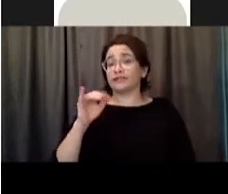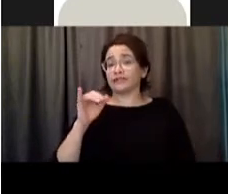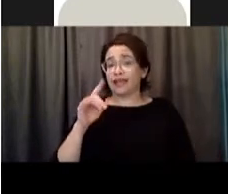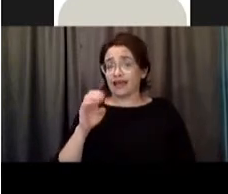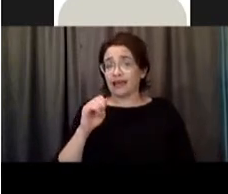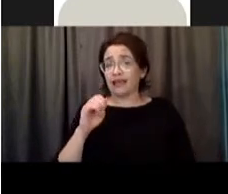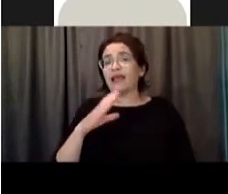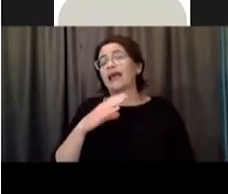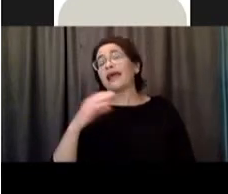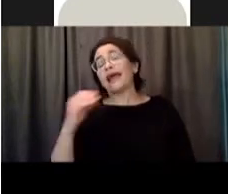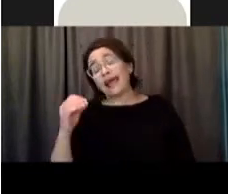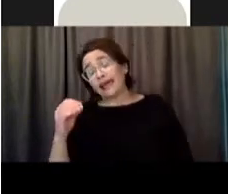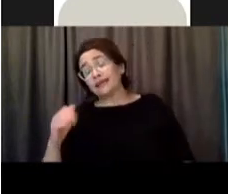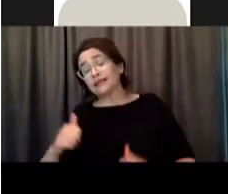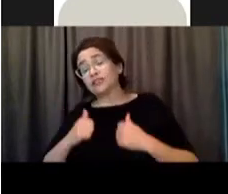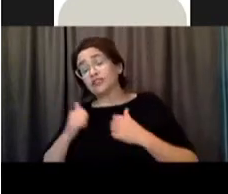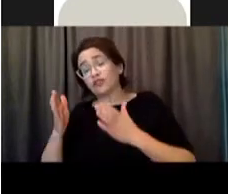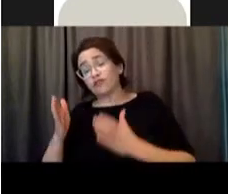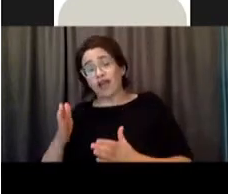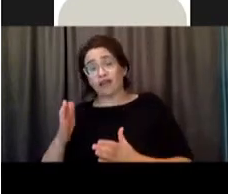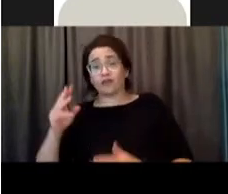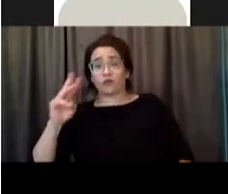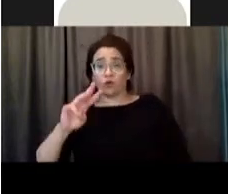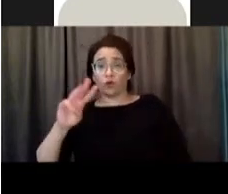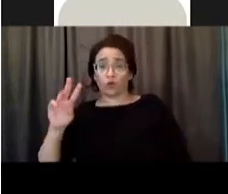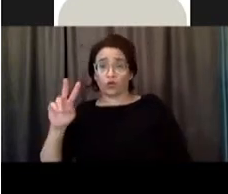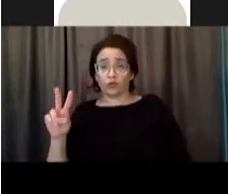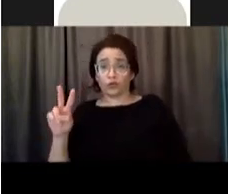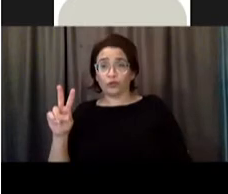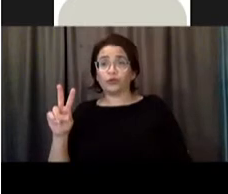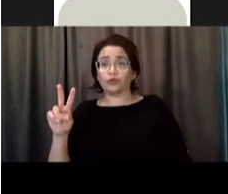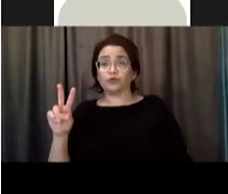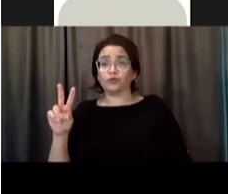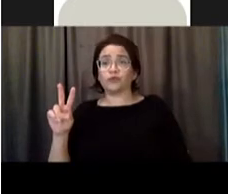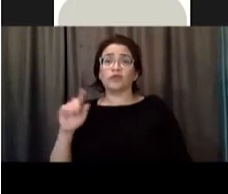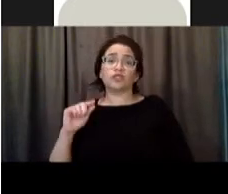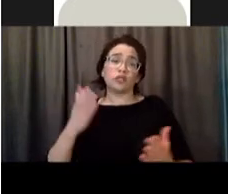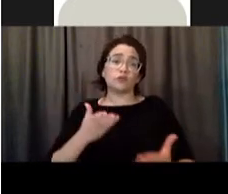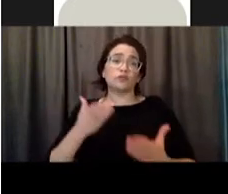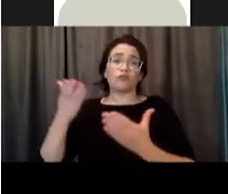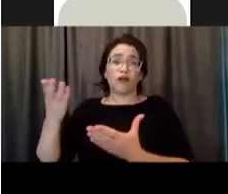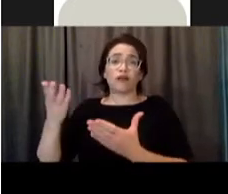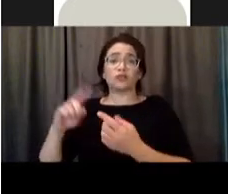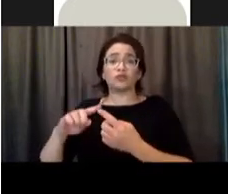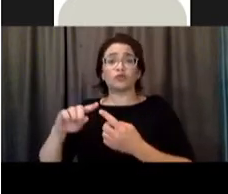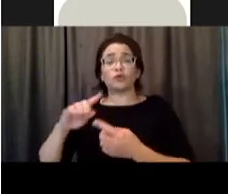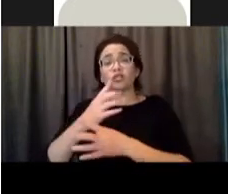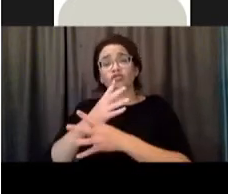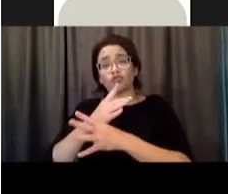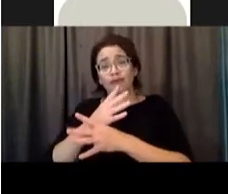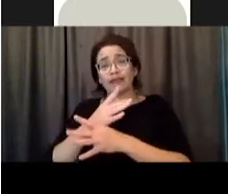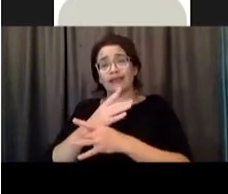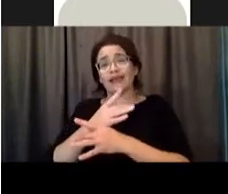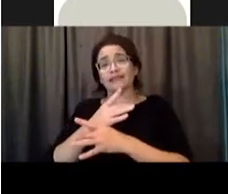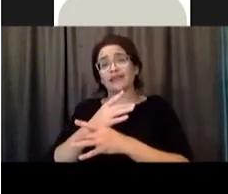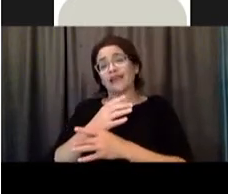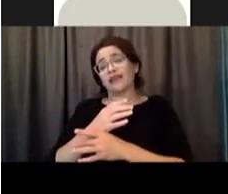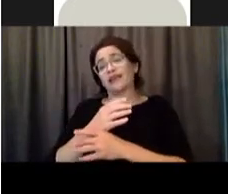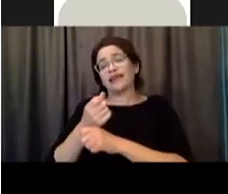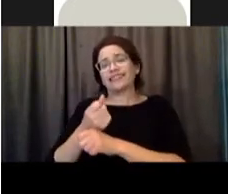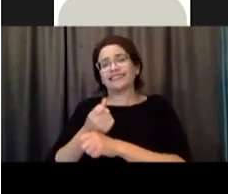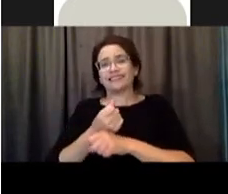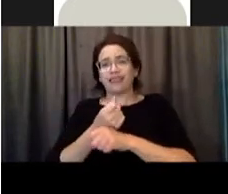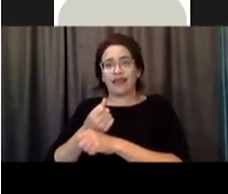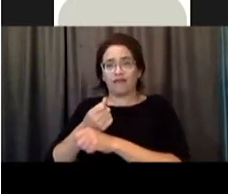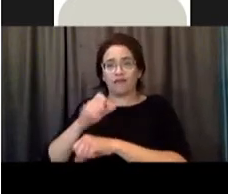So as someone who was taken from her village to Germany as a slave laborer in a concentration camp. She often, very often, told